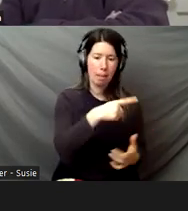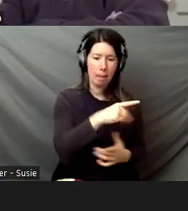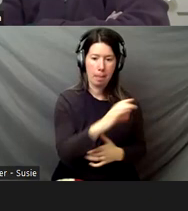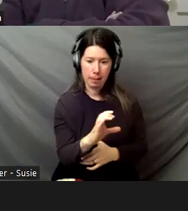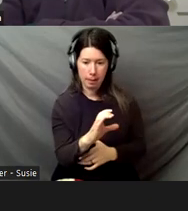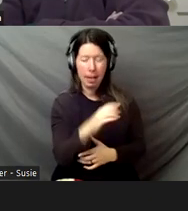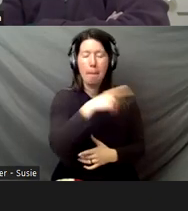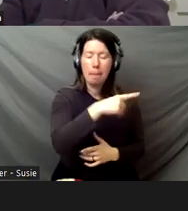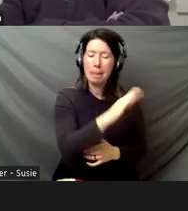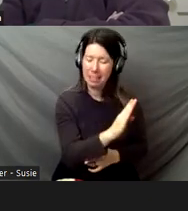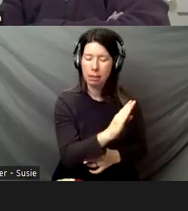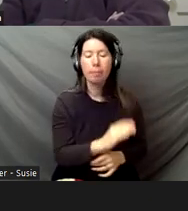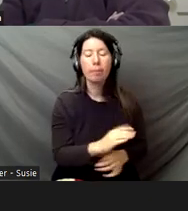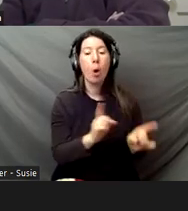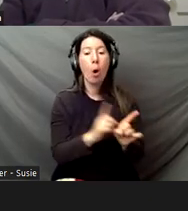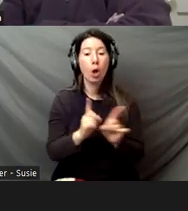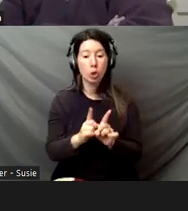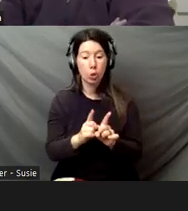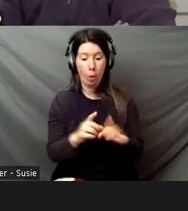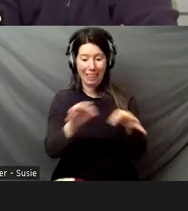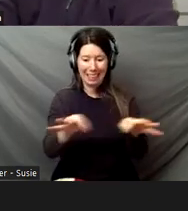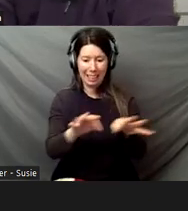would switch the order of the sentence about